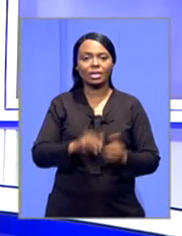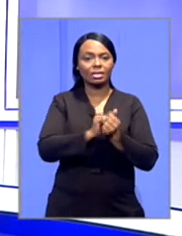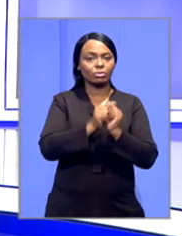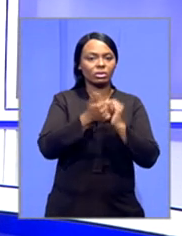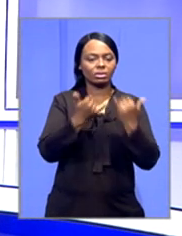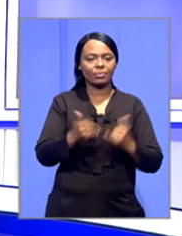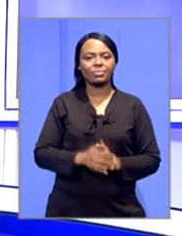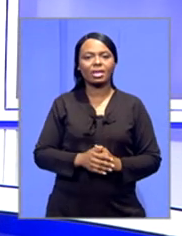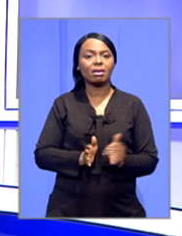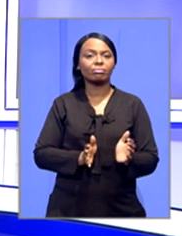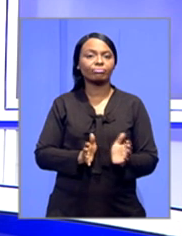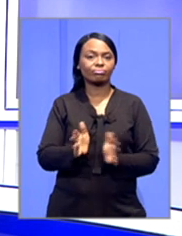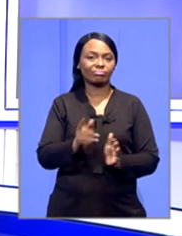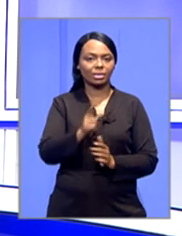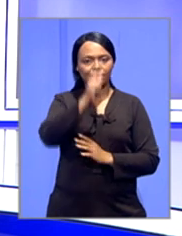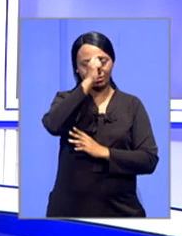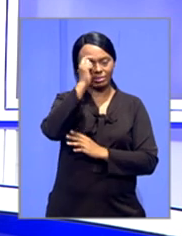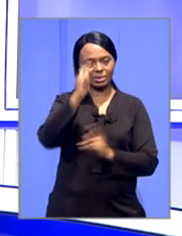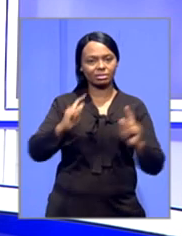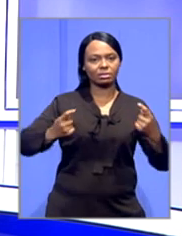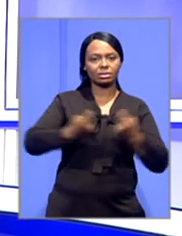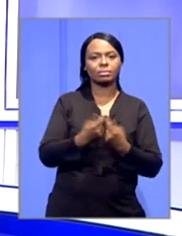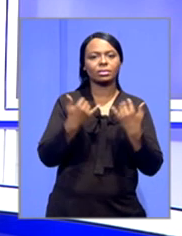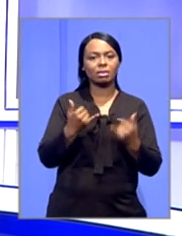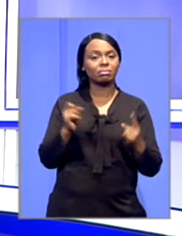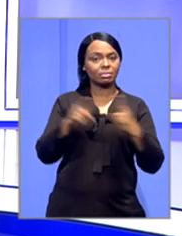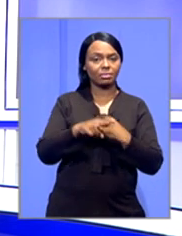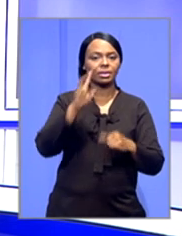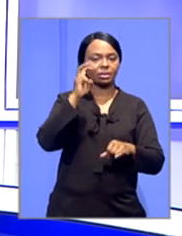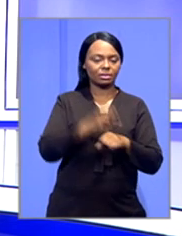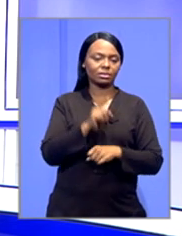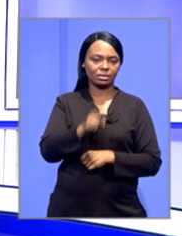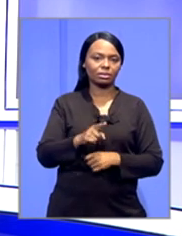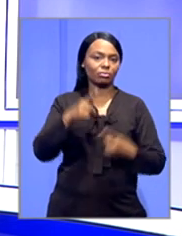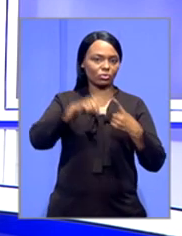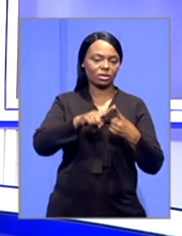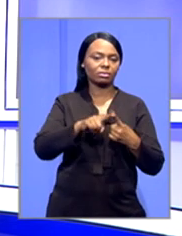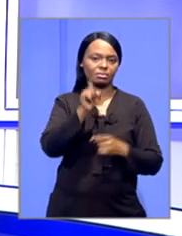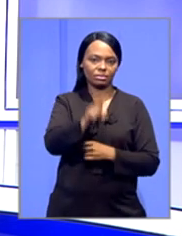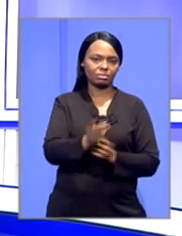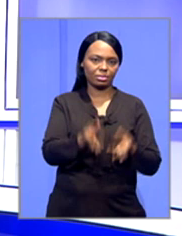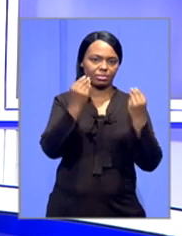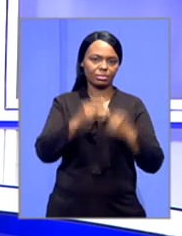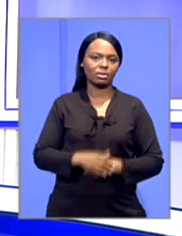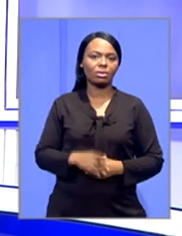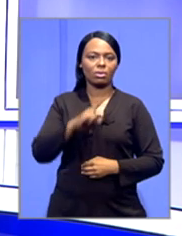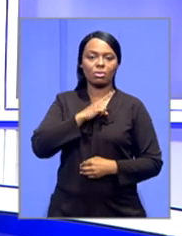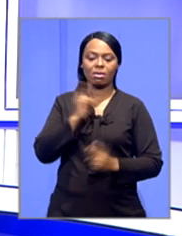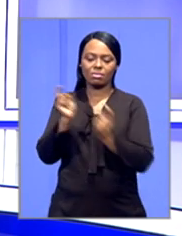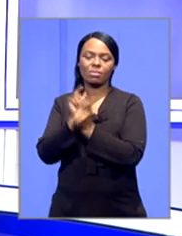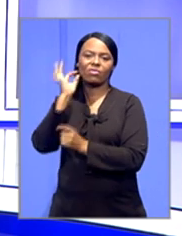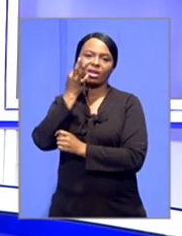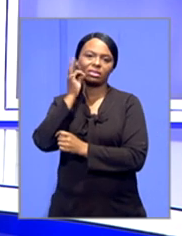Mo metshamekong ya kgwele ya dinao, Bafana Bafana ba tshwanetse go nosa fa ba batla phenyo kgatlhanong le ditshimega tse di sireletsang tsa lefatshe